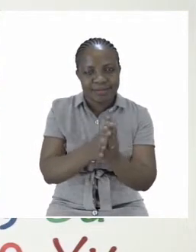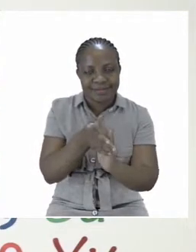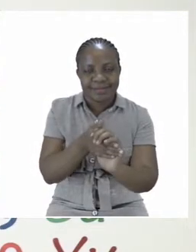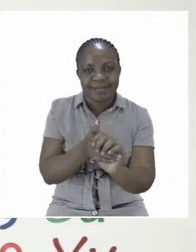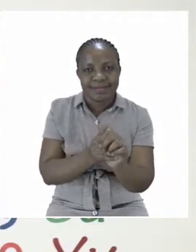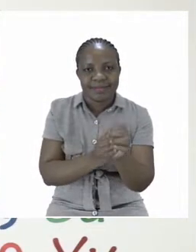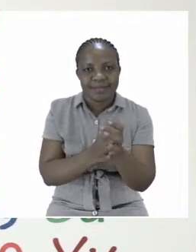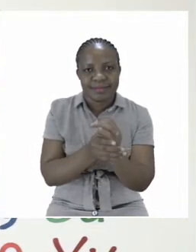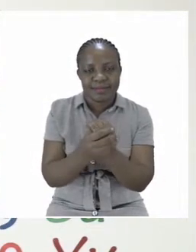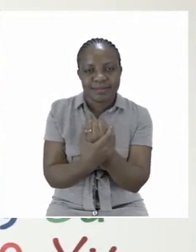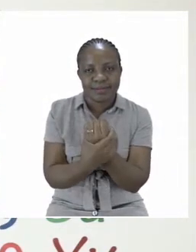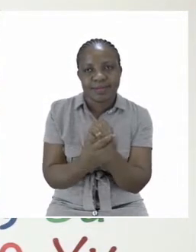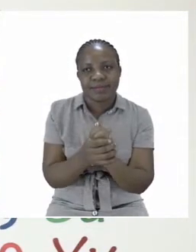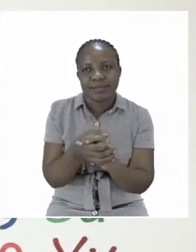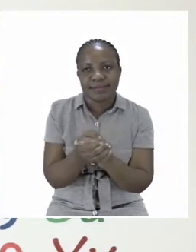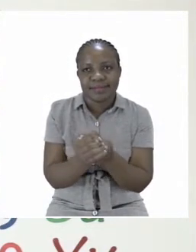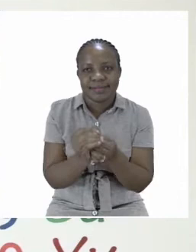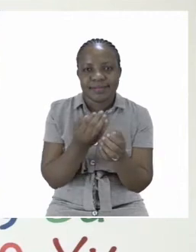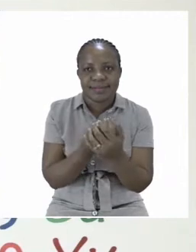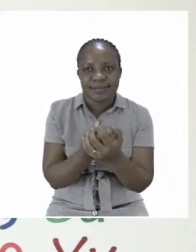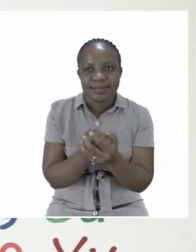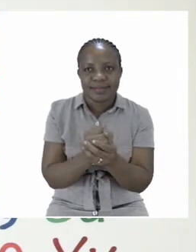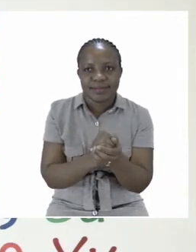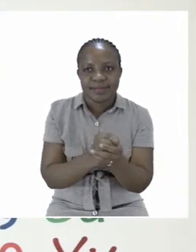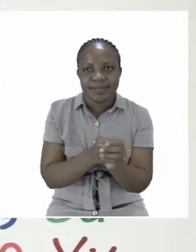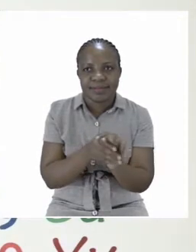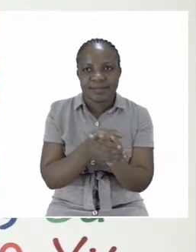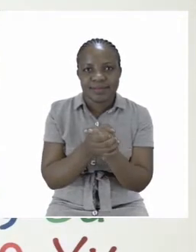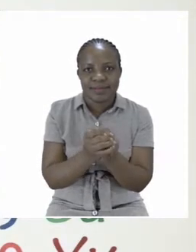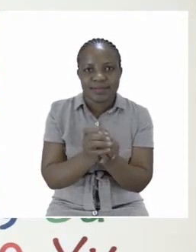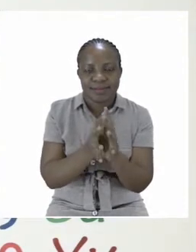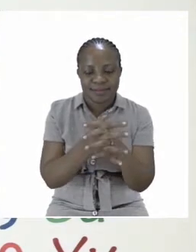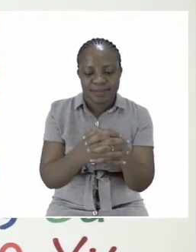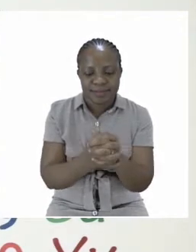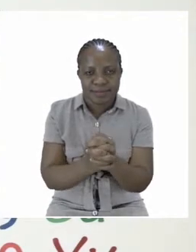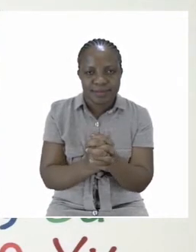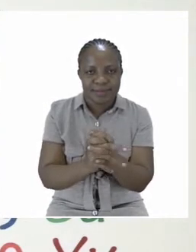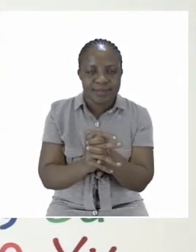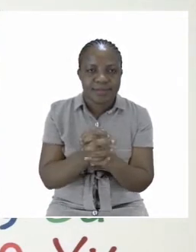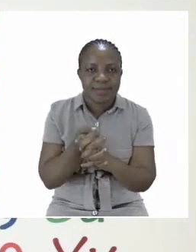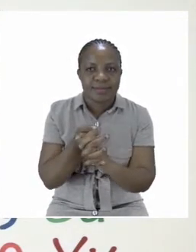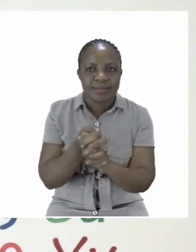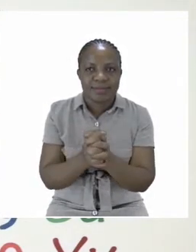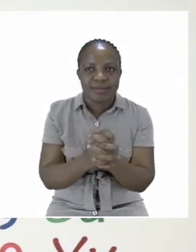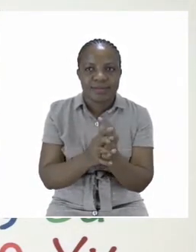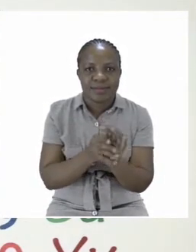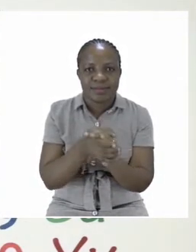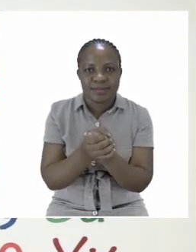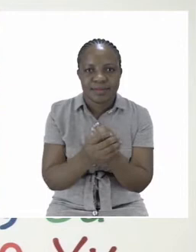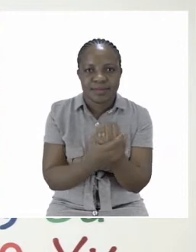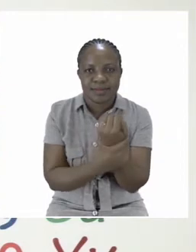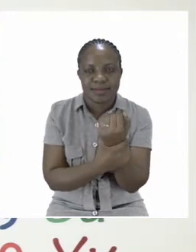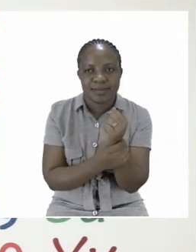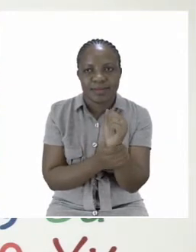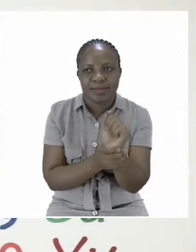hands, round and round our hands, in between our fingers,